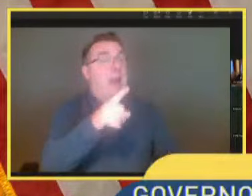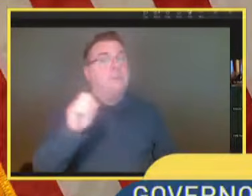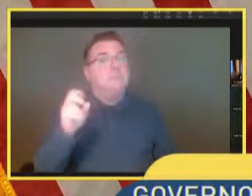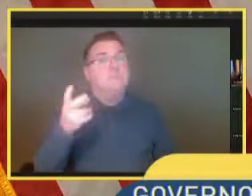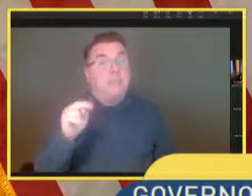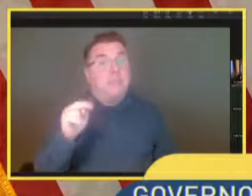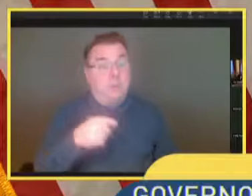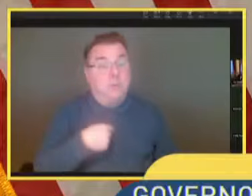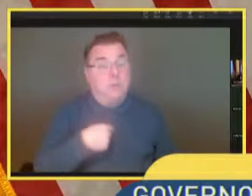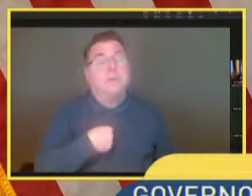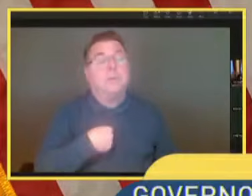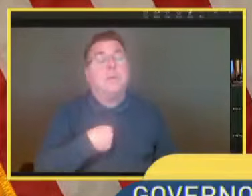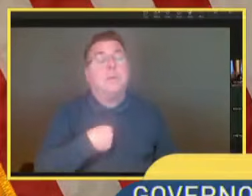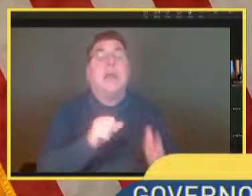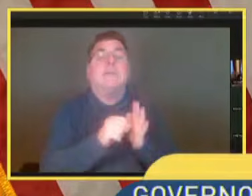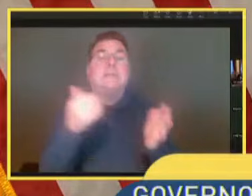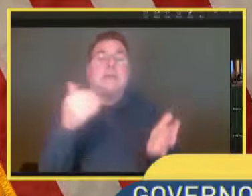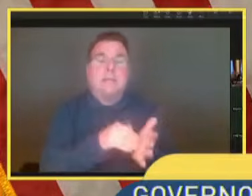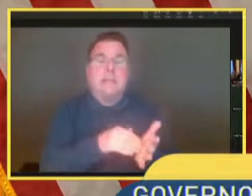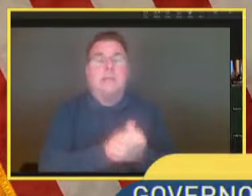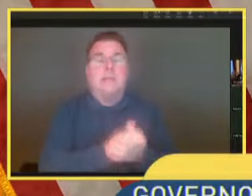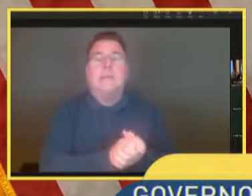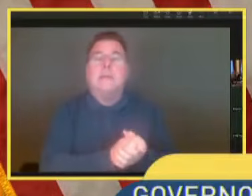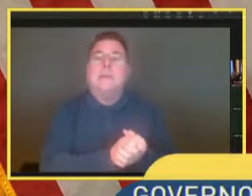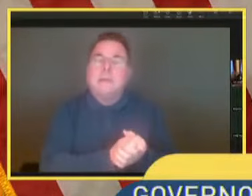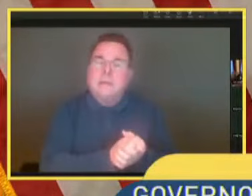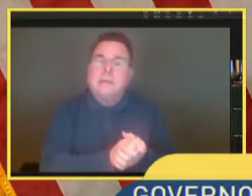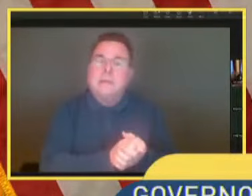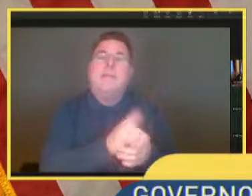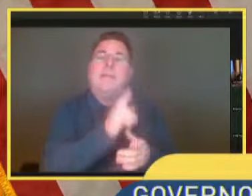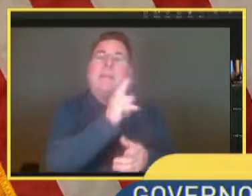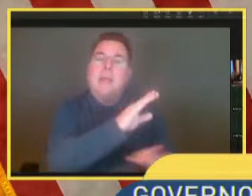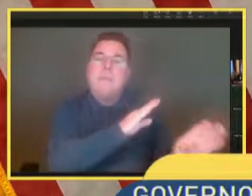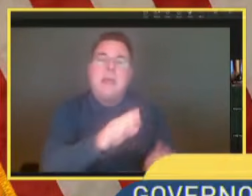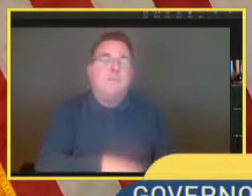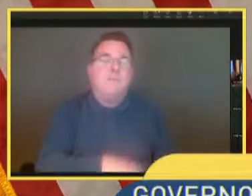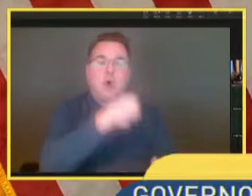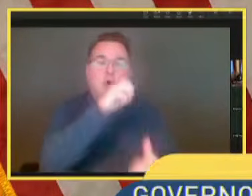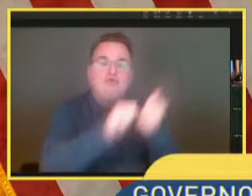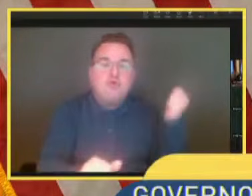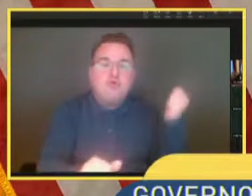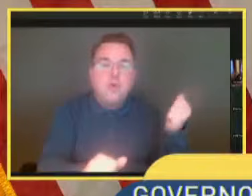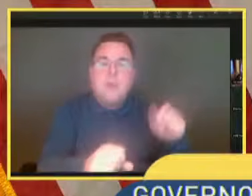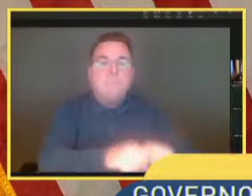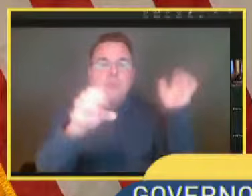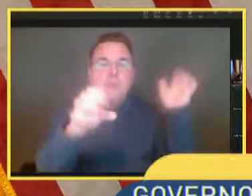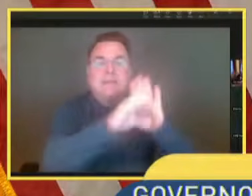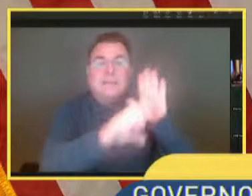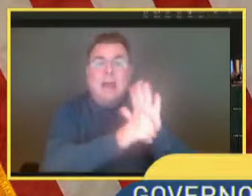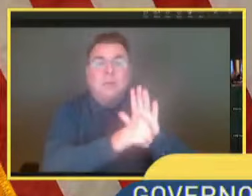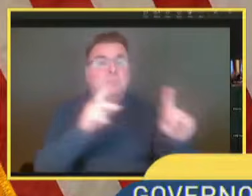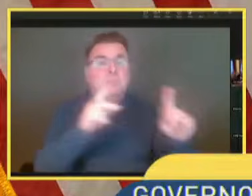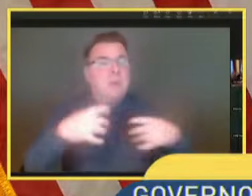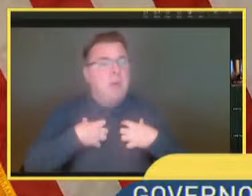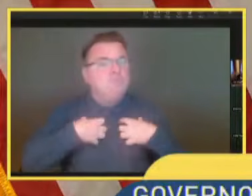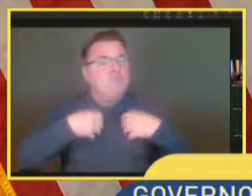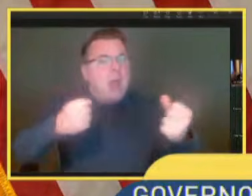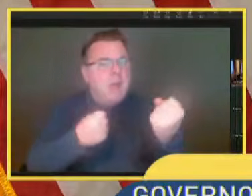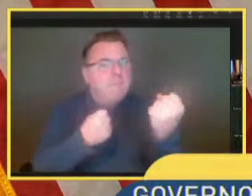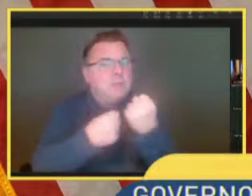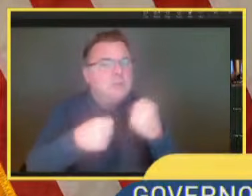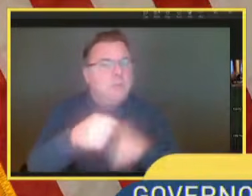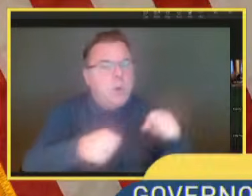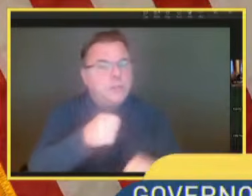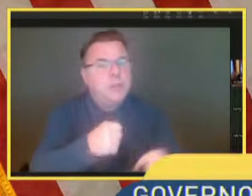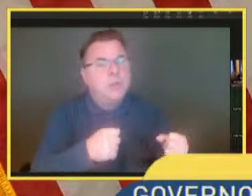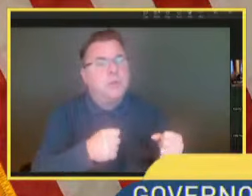to emphasize that in the face of cruel and unconstitutional actions, the people of that state are stepping up and helping one another in often deeply